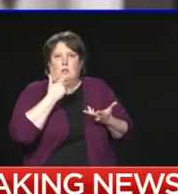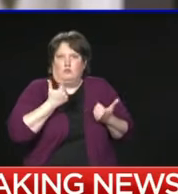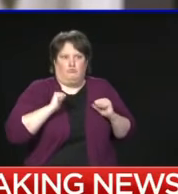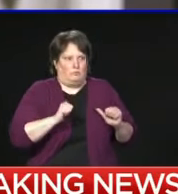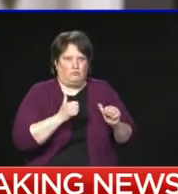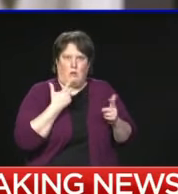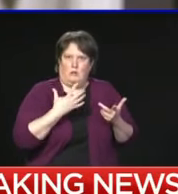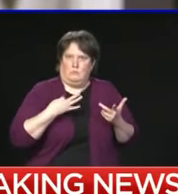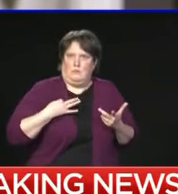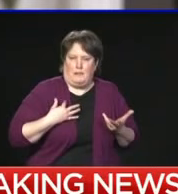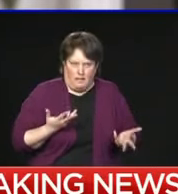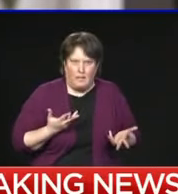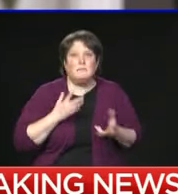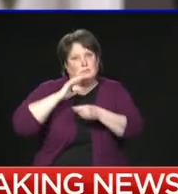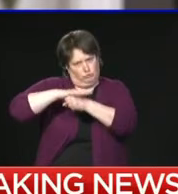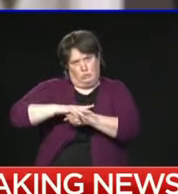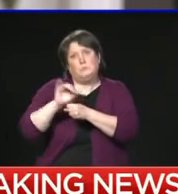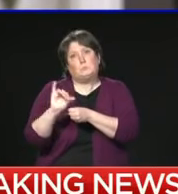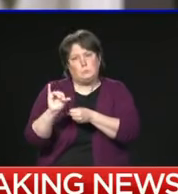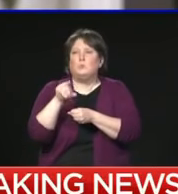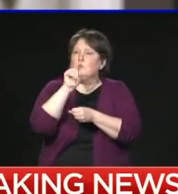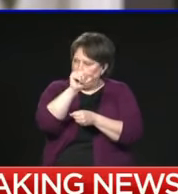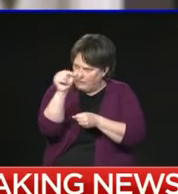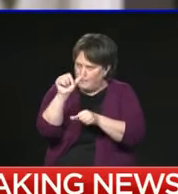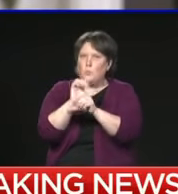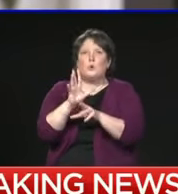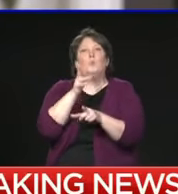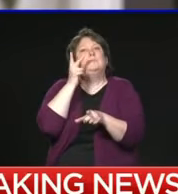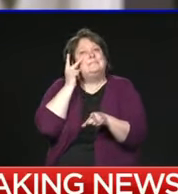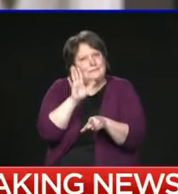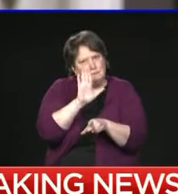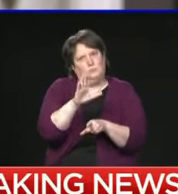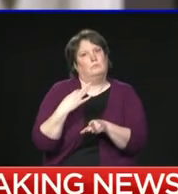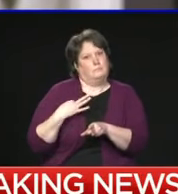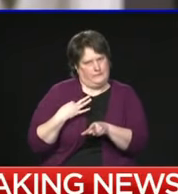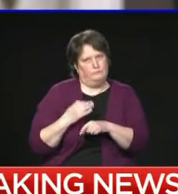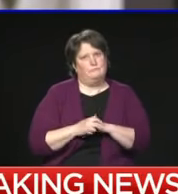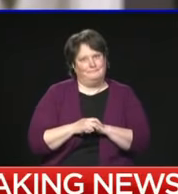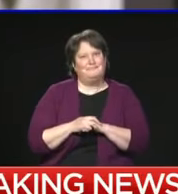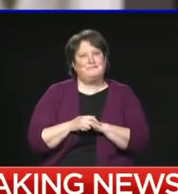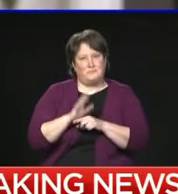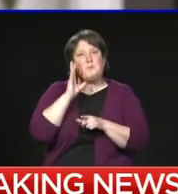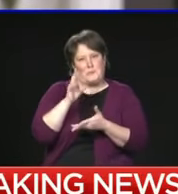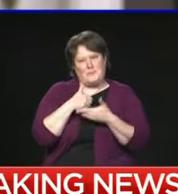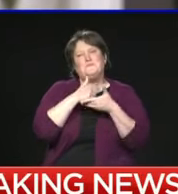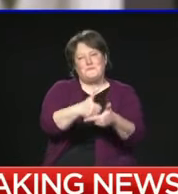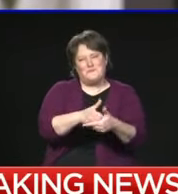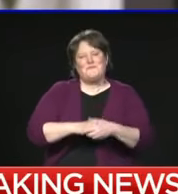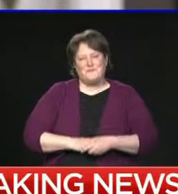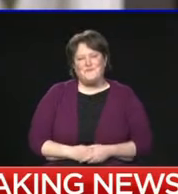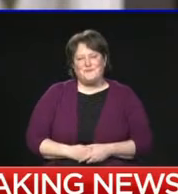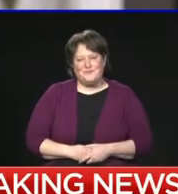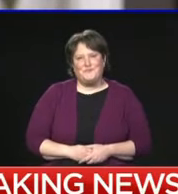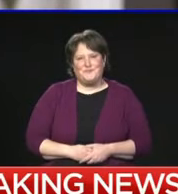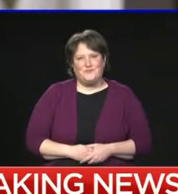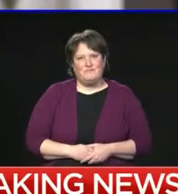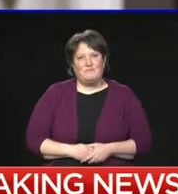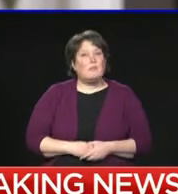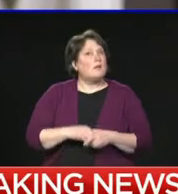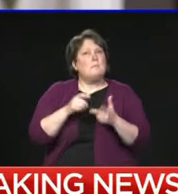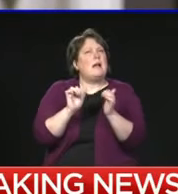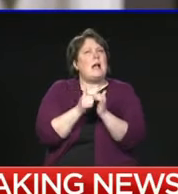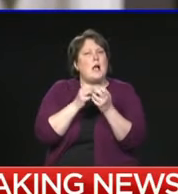everyone else is facing. They will get to your application. Help is on the way. In order to speed